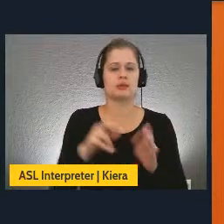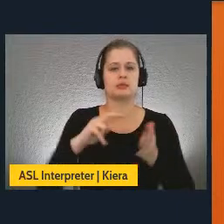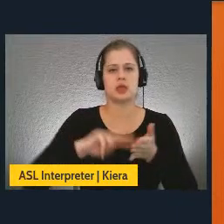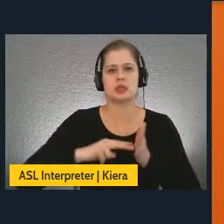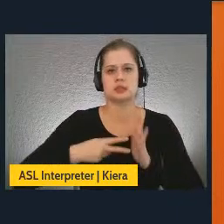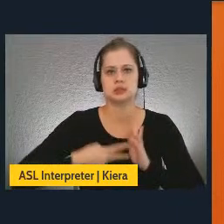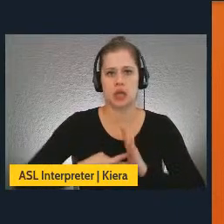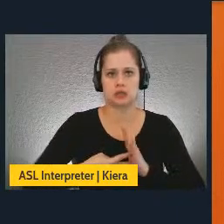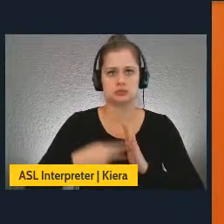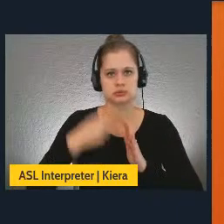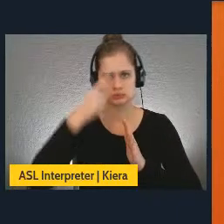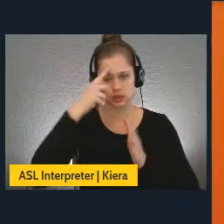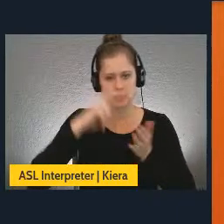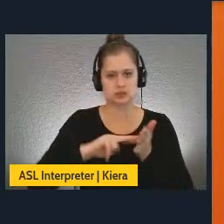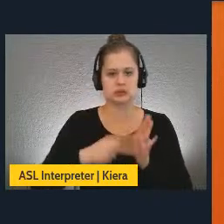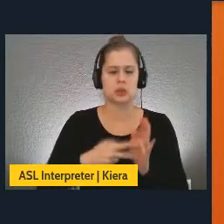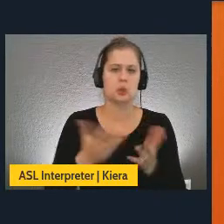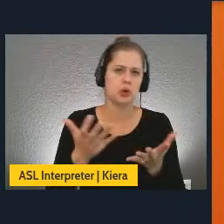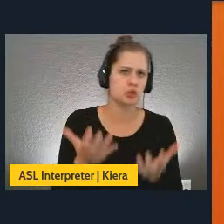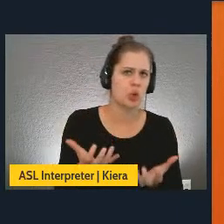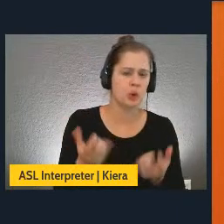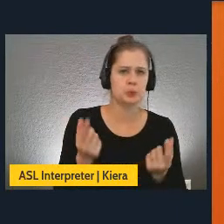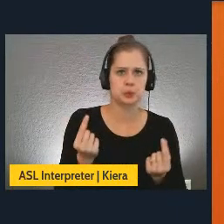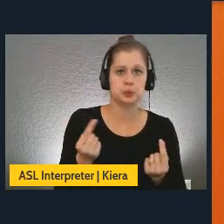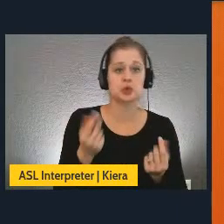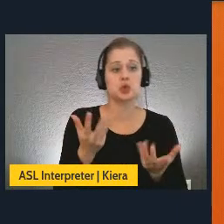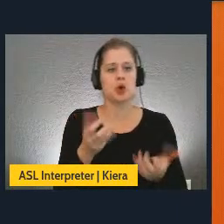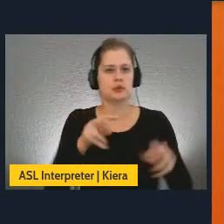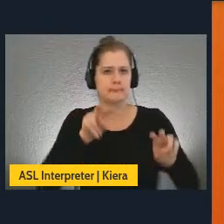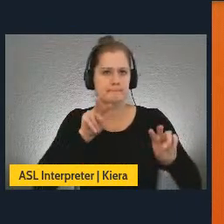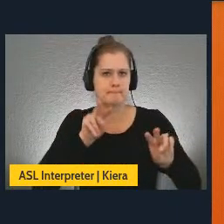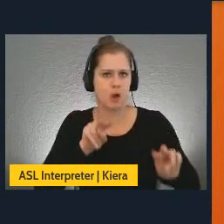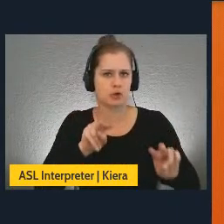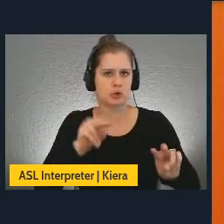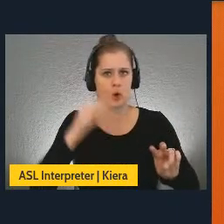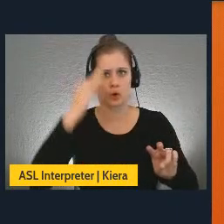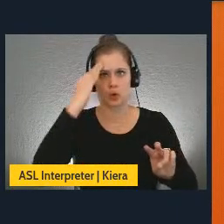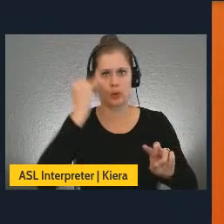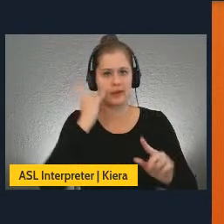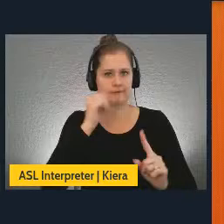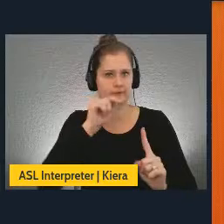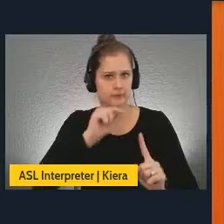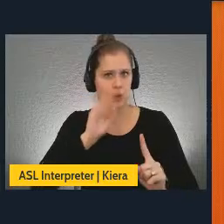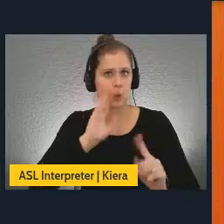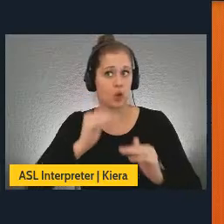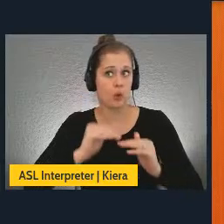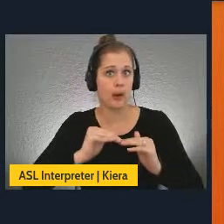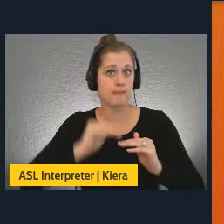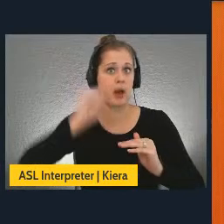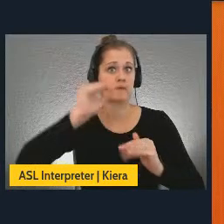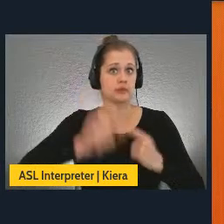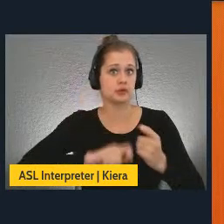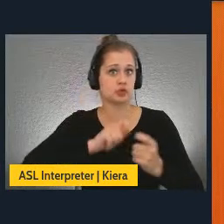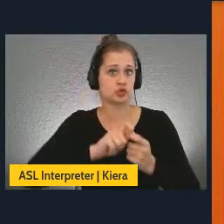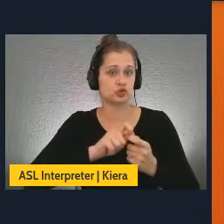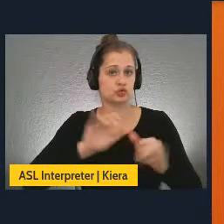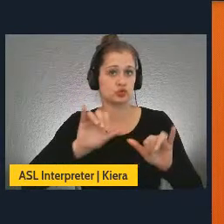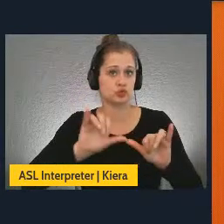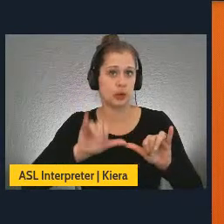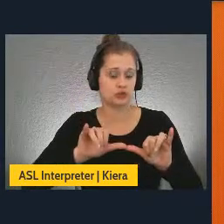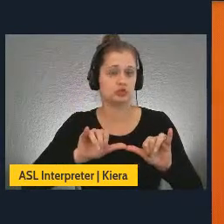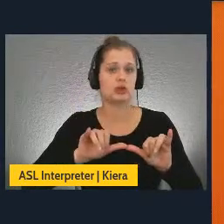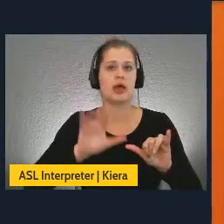You want to monitor a certain thing. You want to know whether a certain thing goes above a certain range. And that's the metric and the threshold.